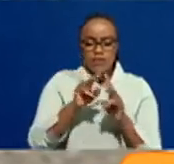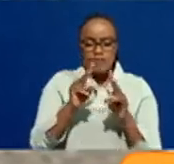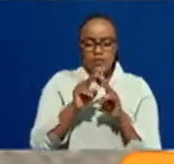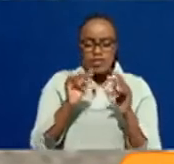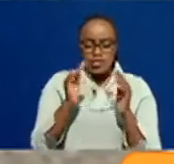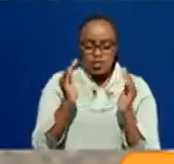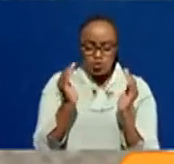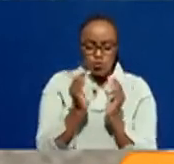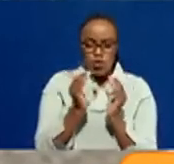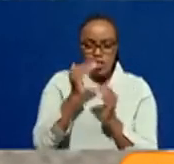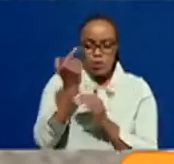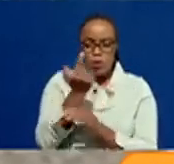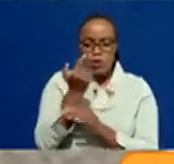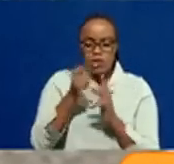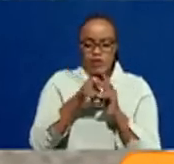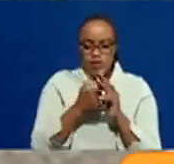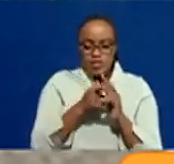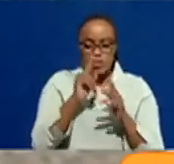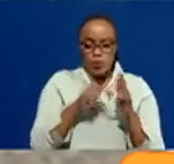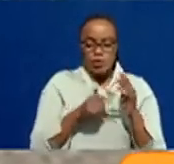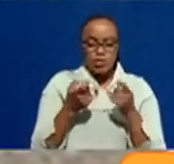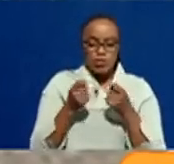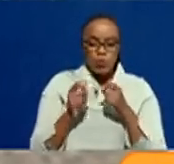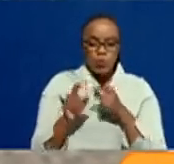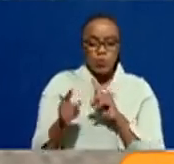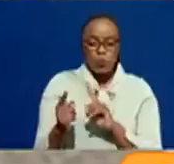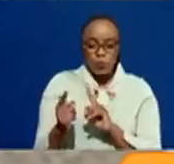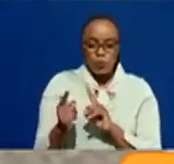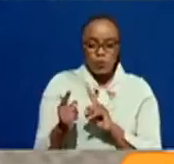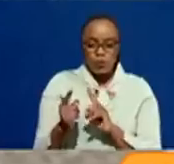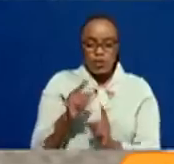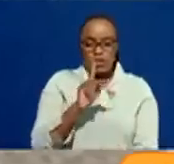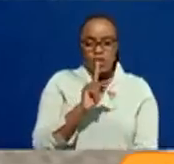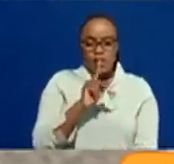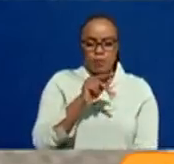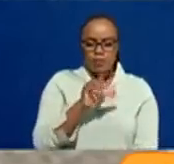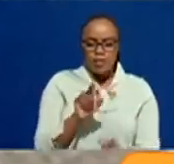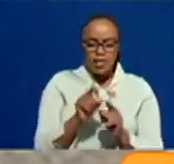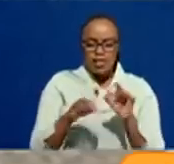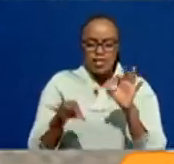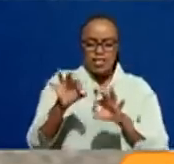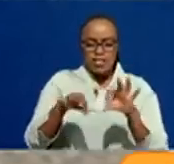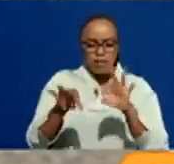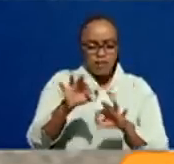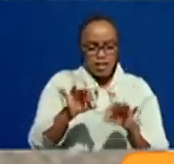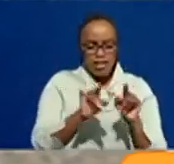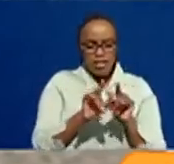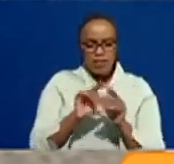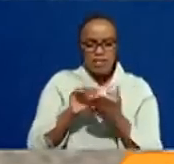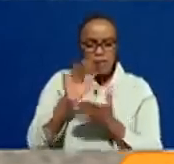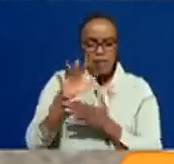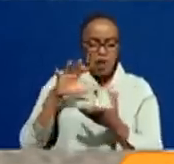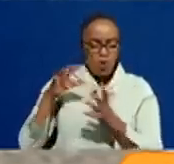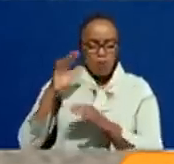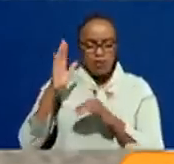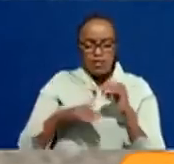sense, that all you need to fix agriculture is to throw hybrid seed and fertilizer to the soil. It is much more complicated